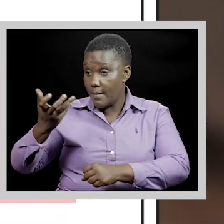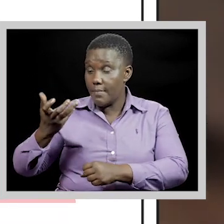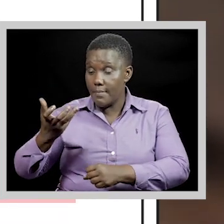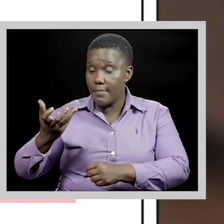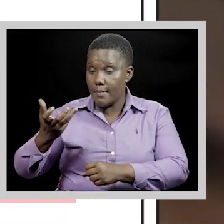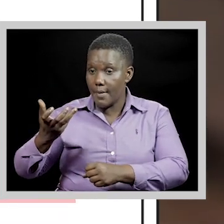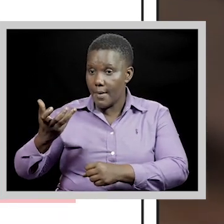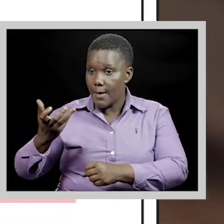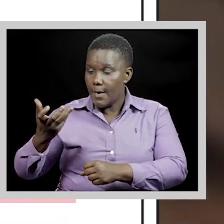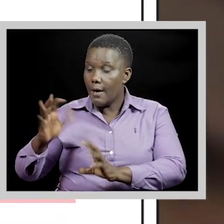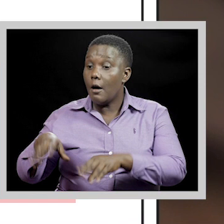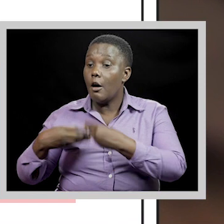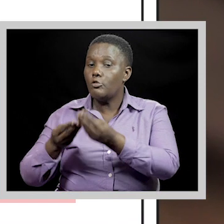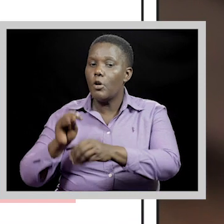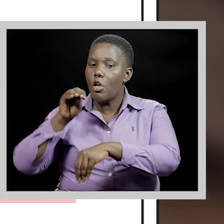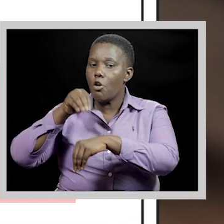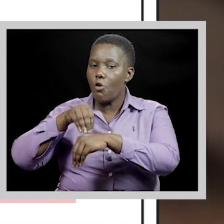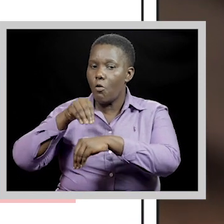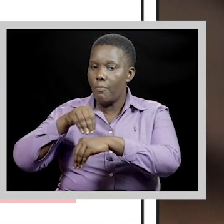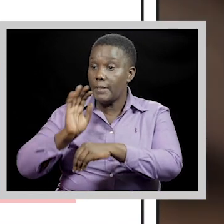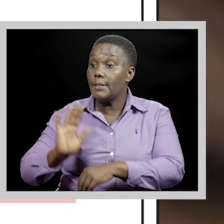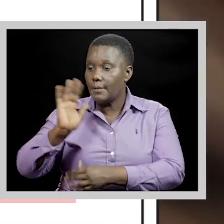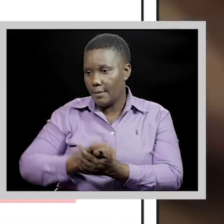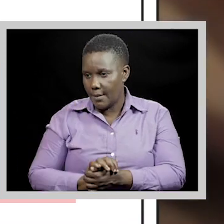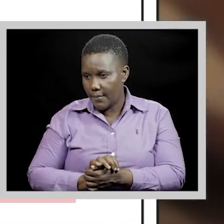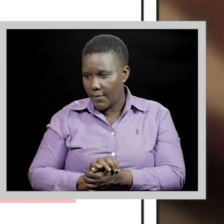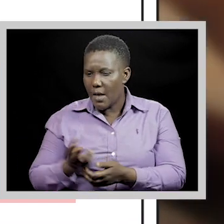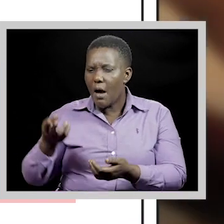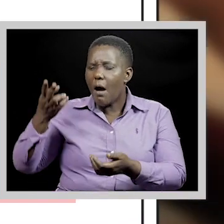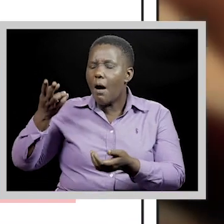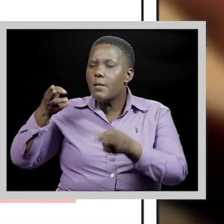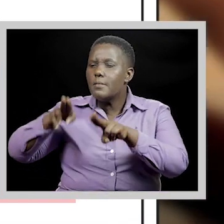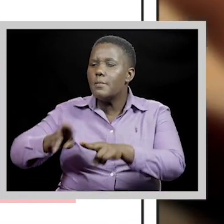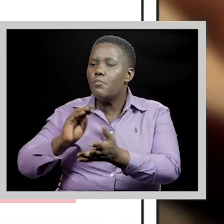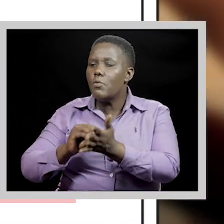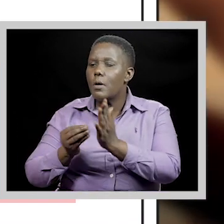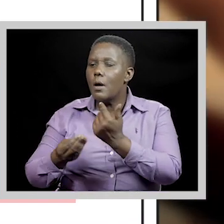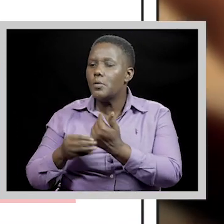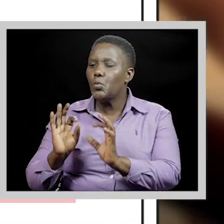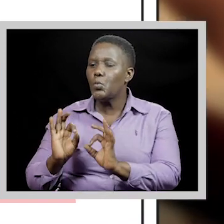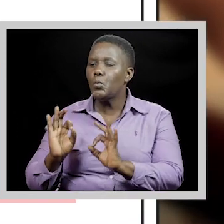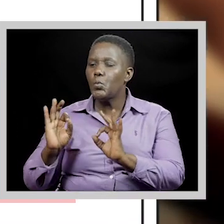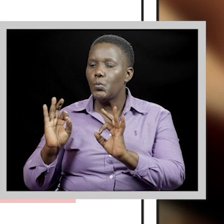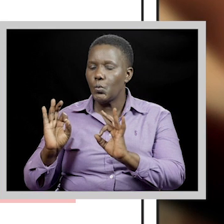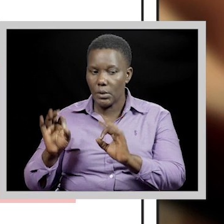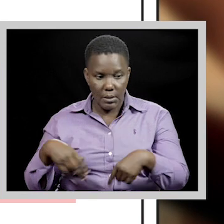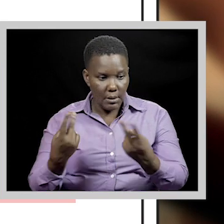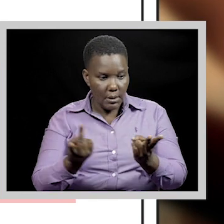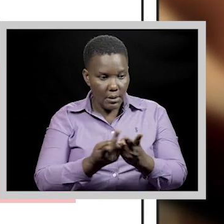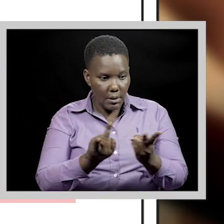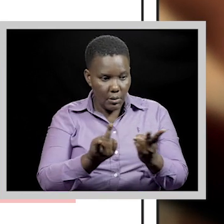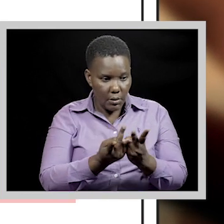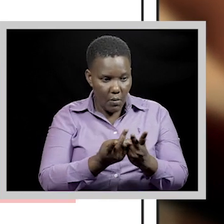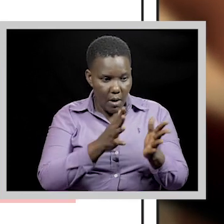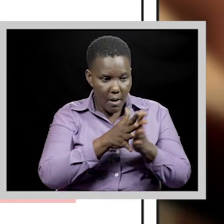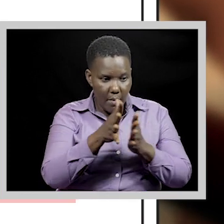officer will have to recommend a proper sentence regarding the